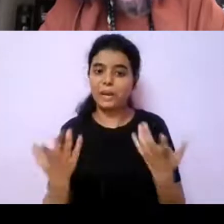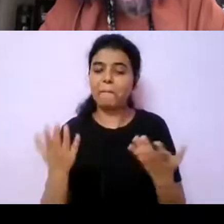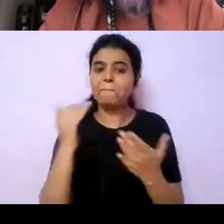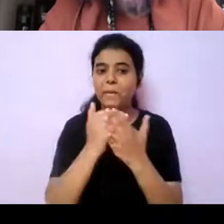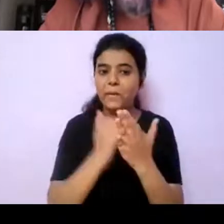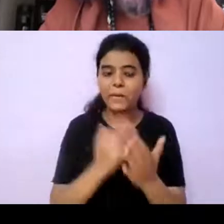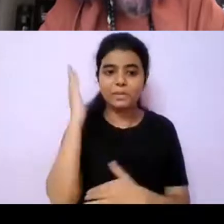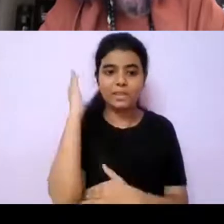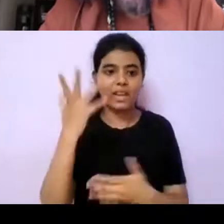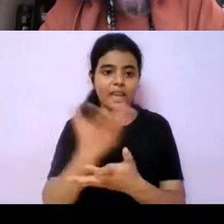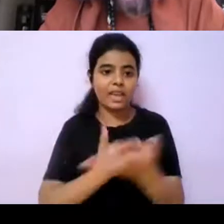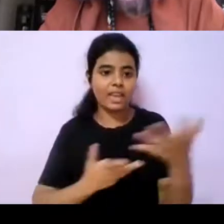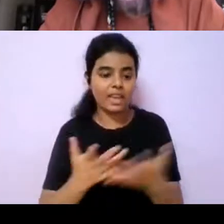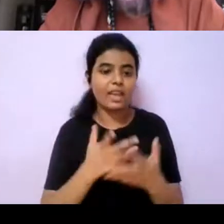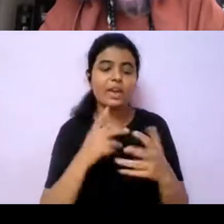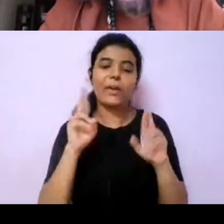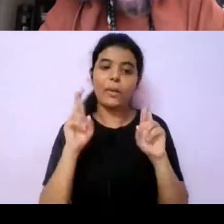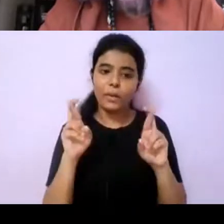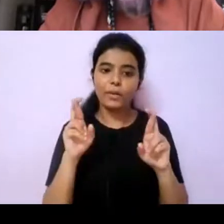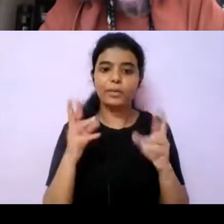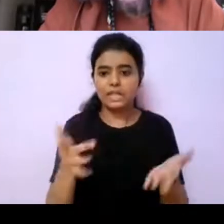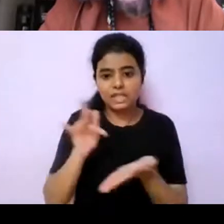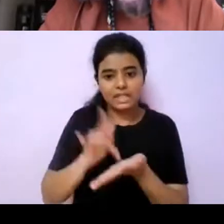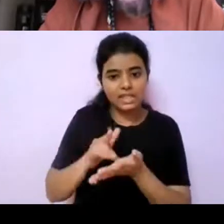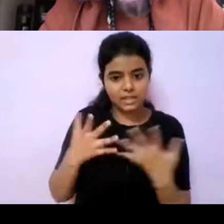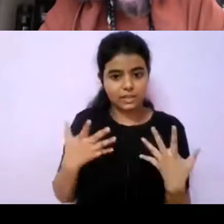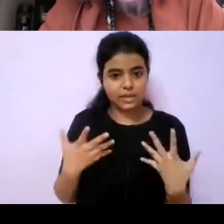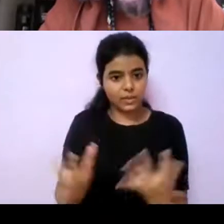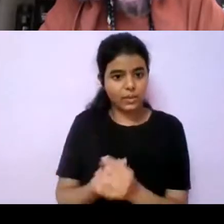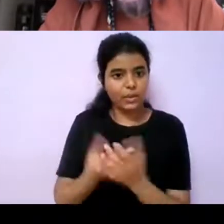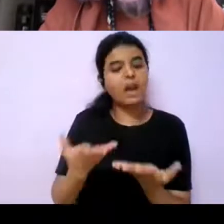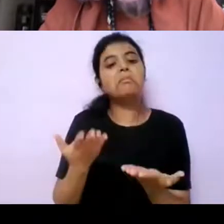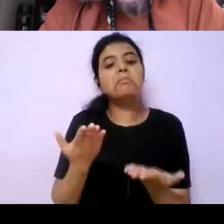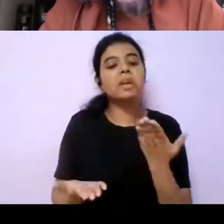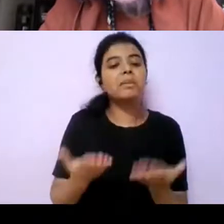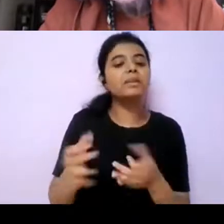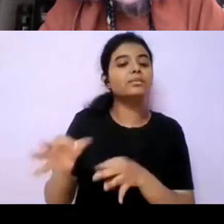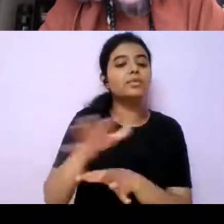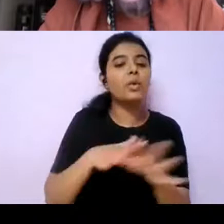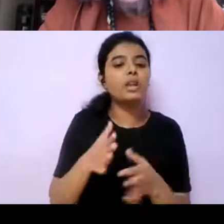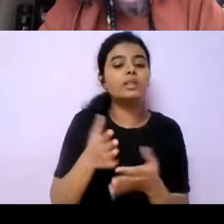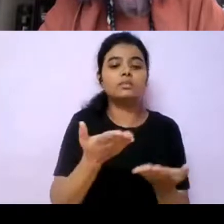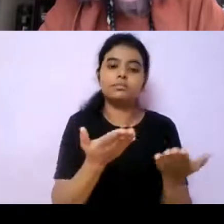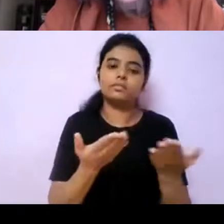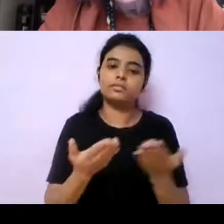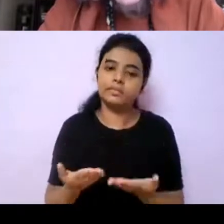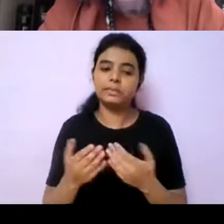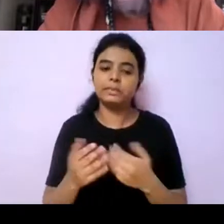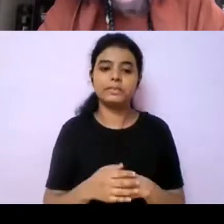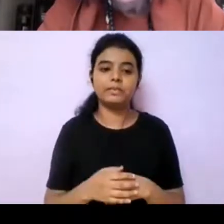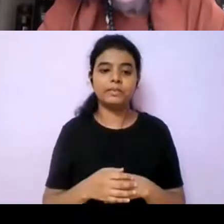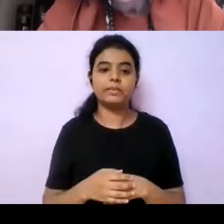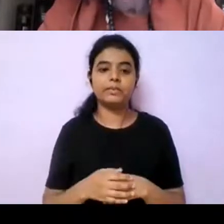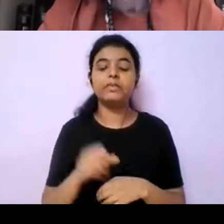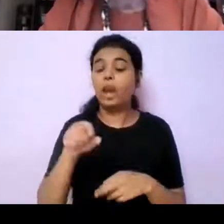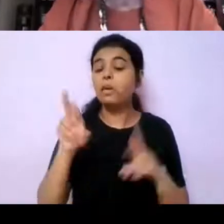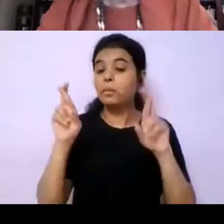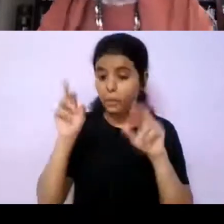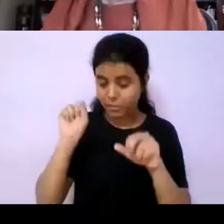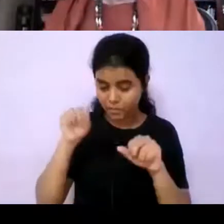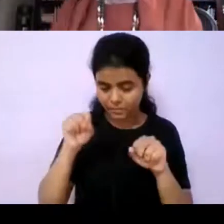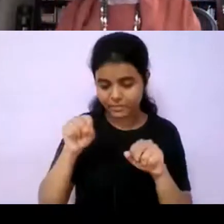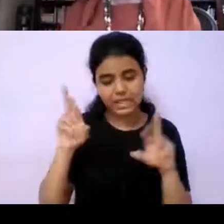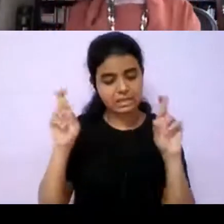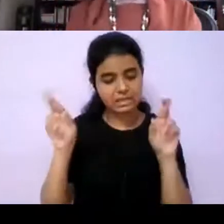and discussions that the center may organize. Thank you, Professor. I certainly hope Thank so. you. I certainly hope